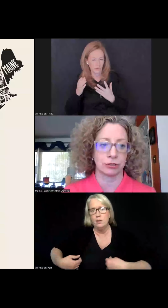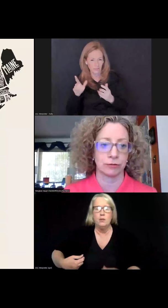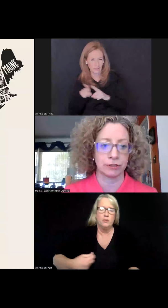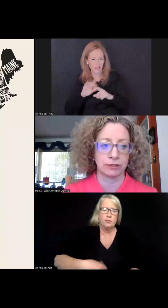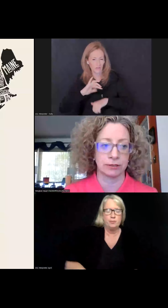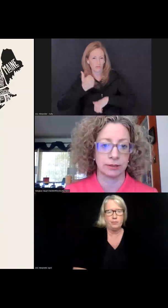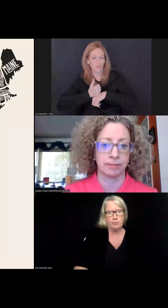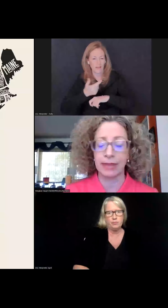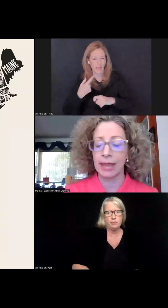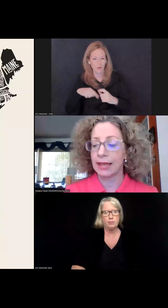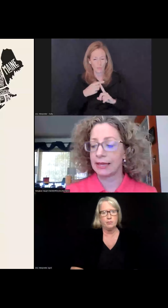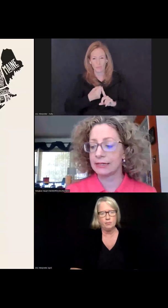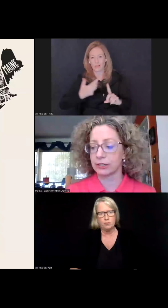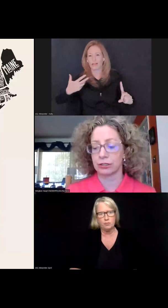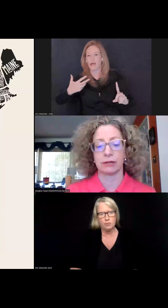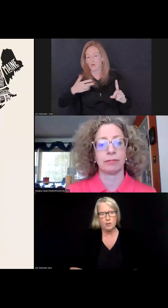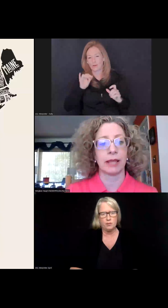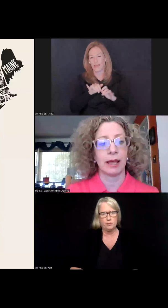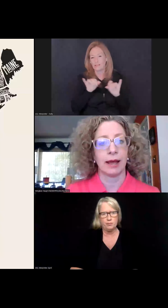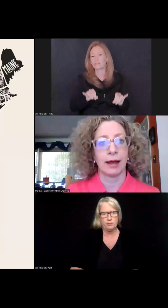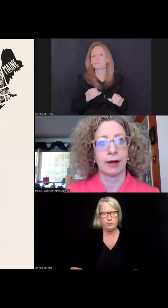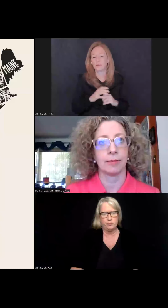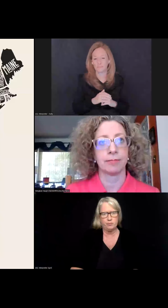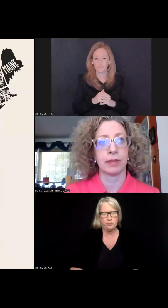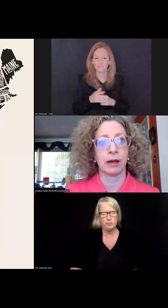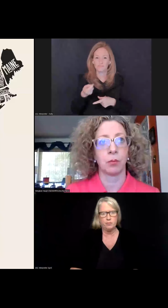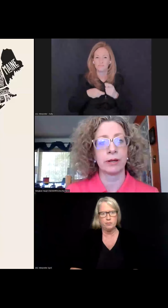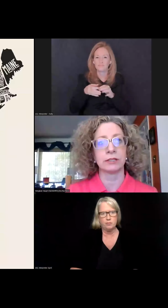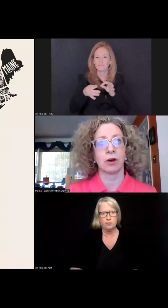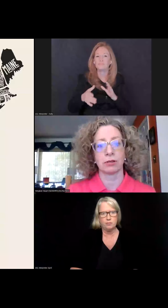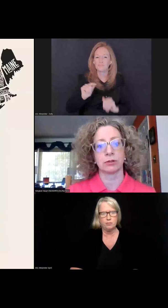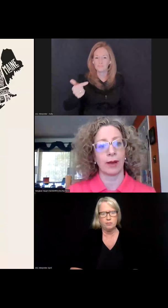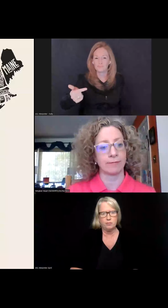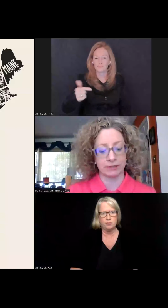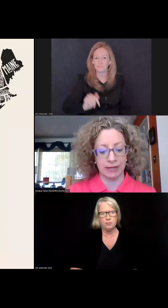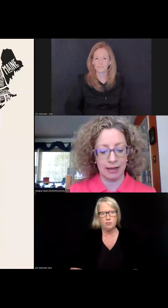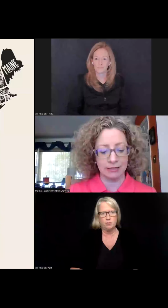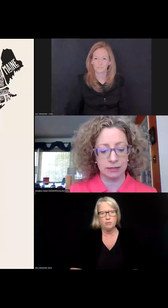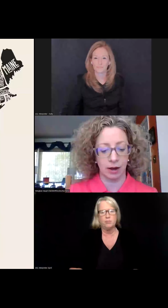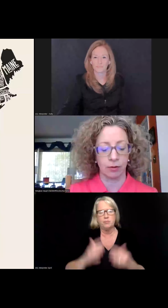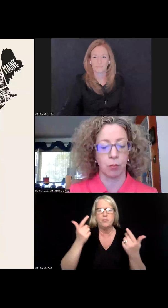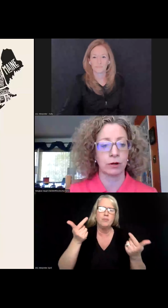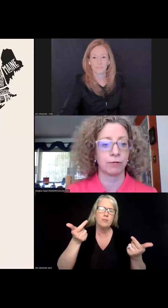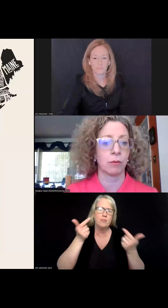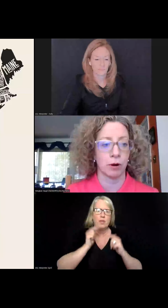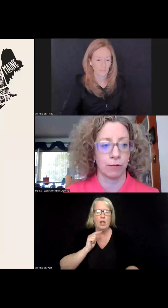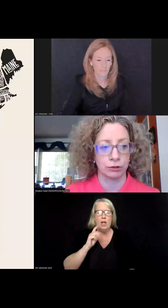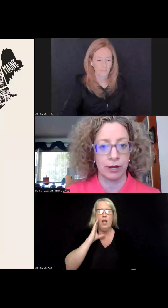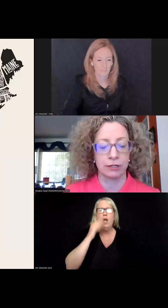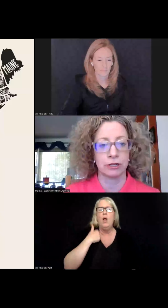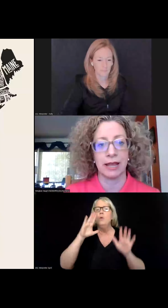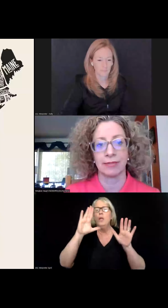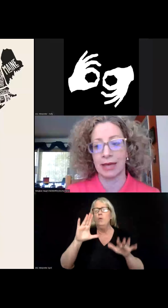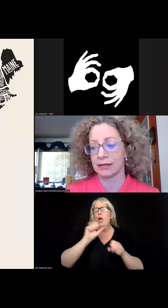the crisis services system. In addition, wanted to also emphasize a wonderful